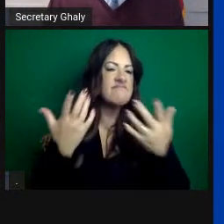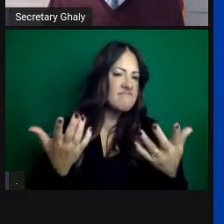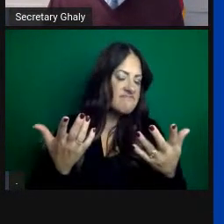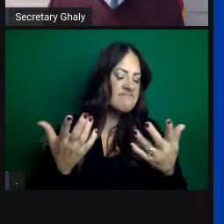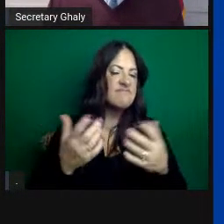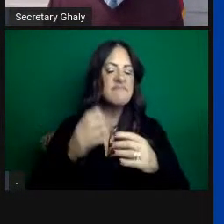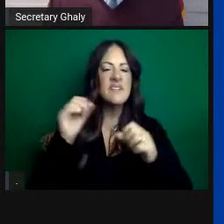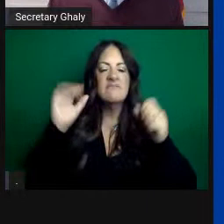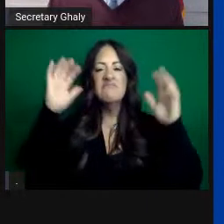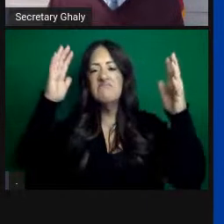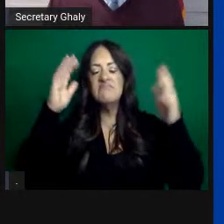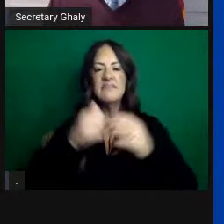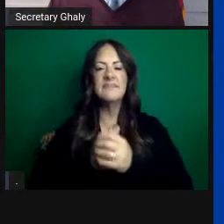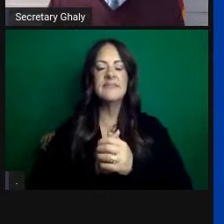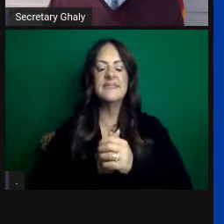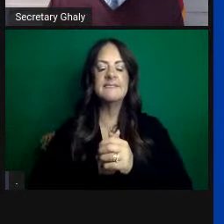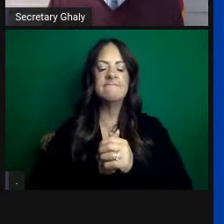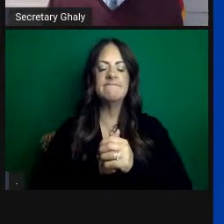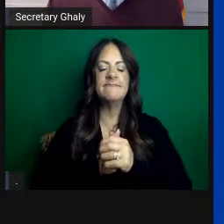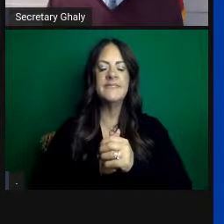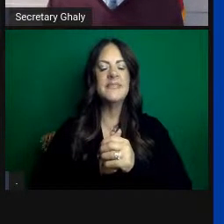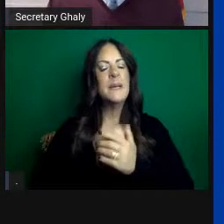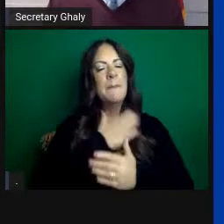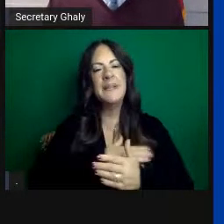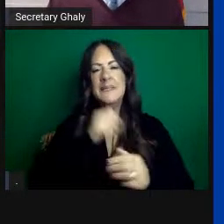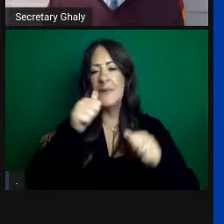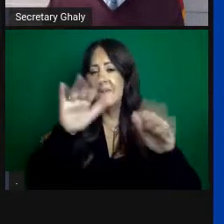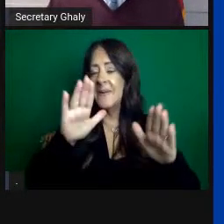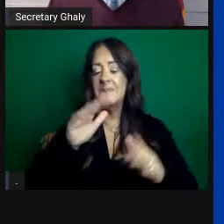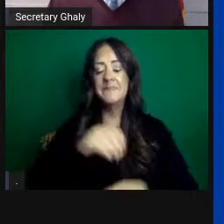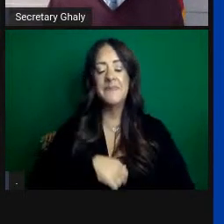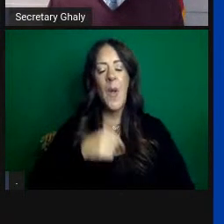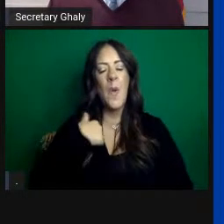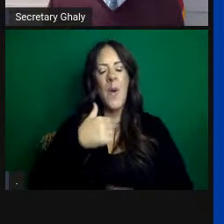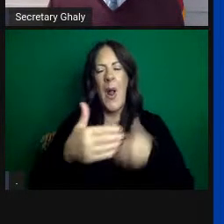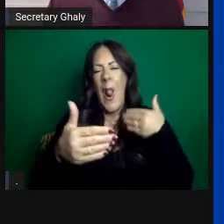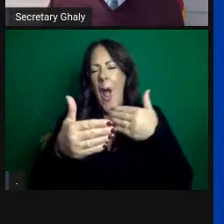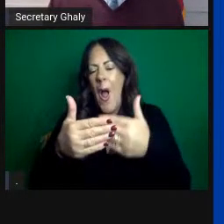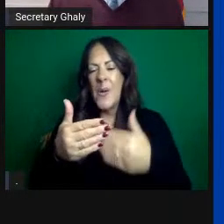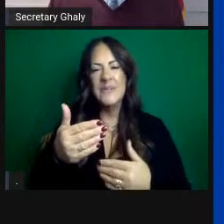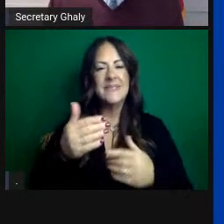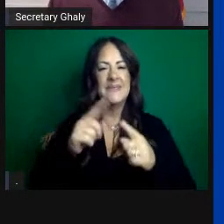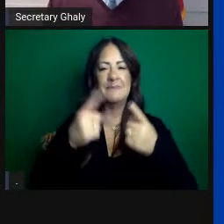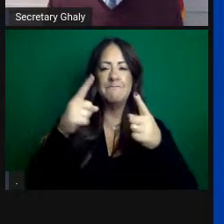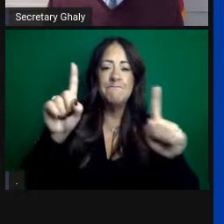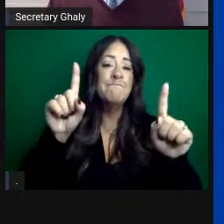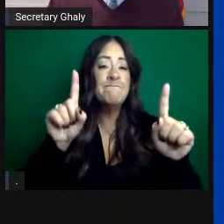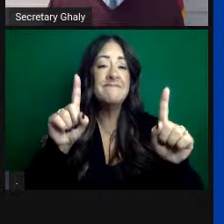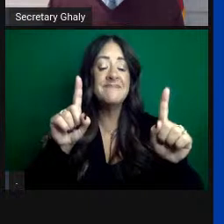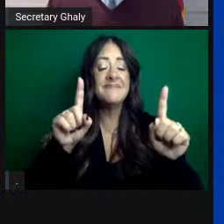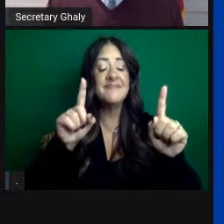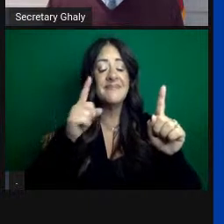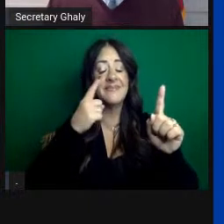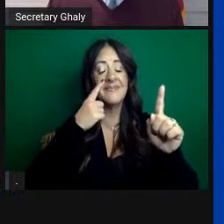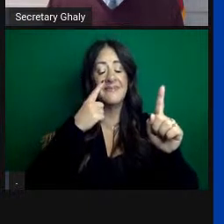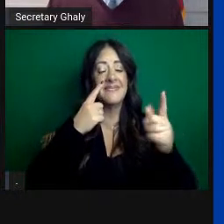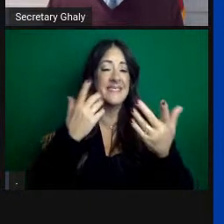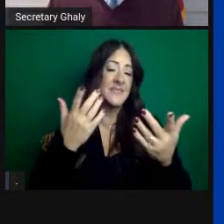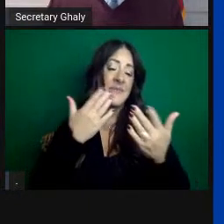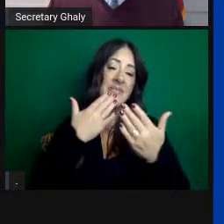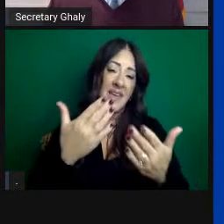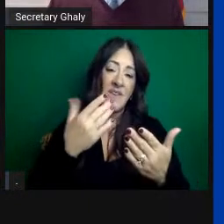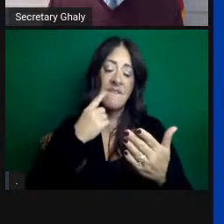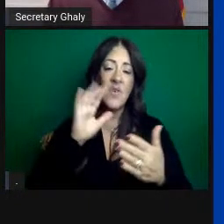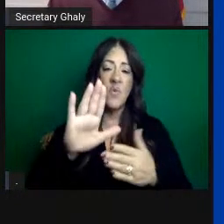as it says here, don't fumble this. We're almost there. Let's keep our guard up a little bit longer. And just thanks in advance